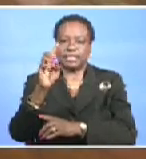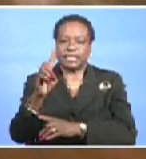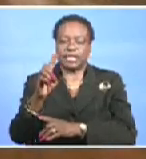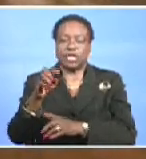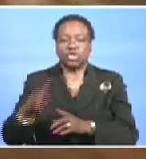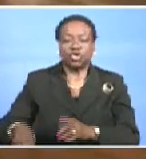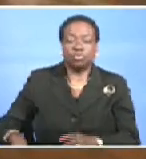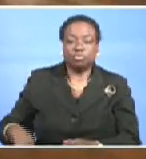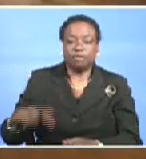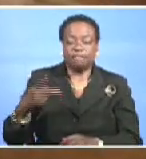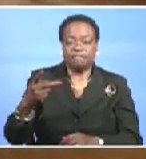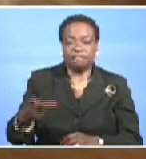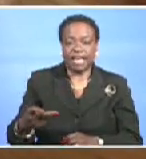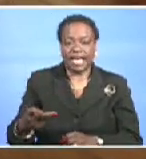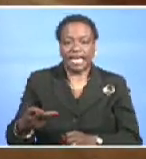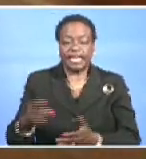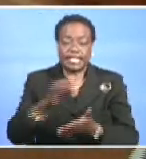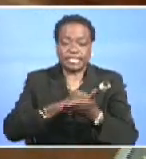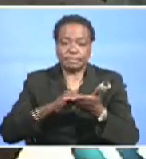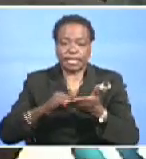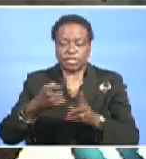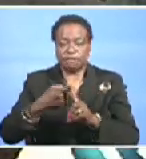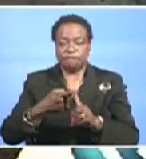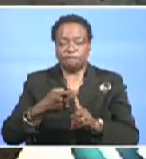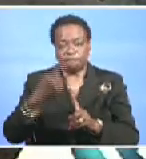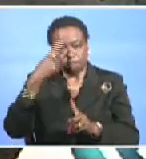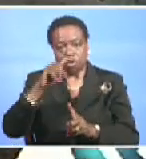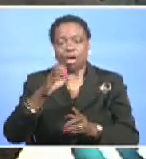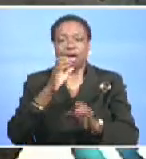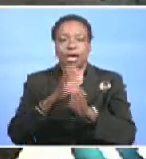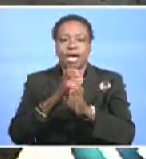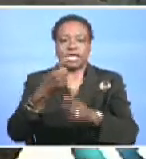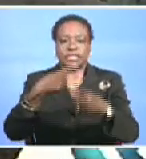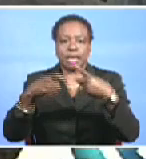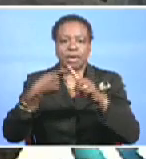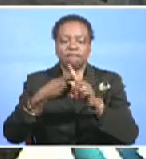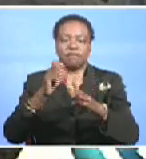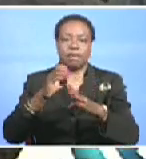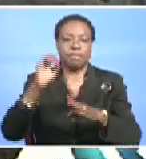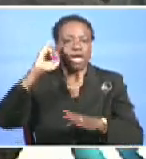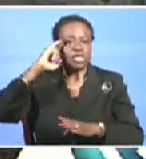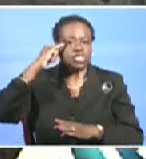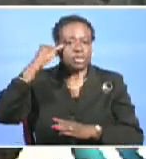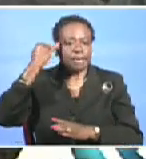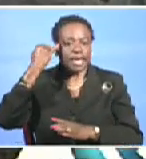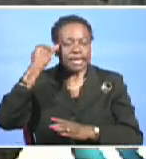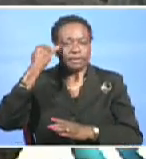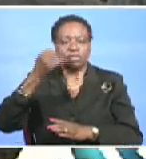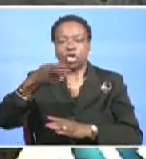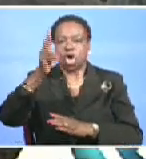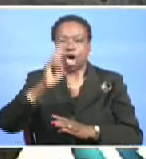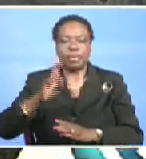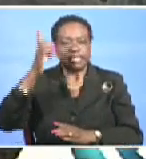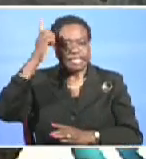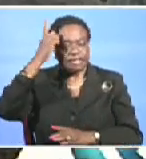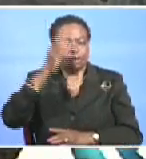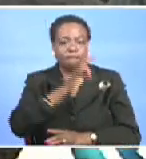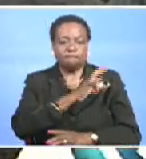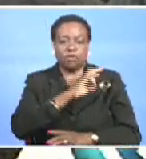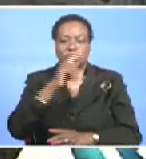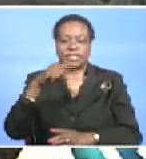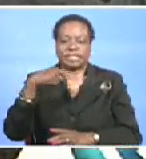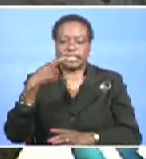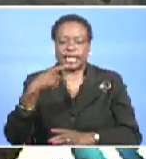for cars imported from Japan. Minister of Labor Senator the Honorable Leon Fowkes announced during the contract signing